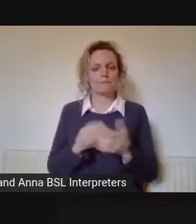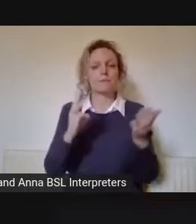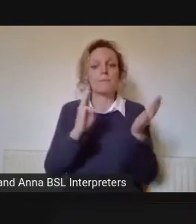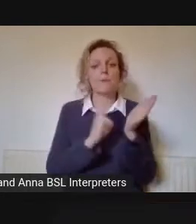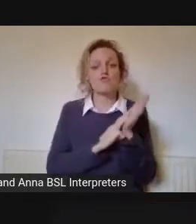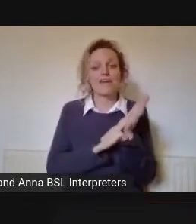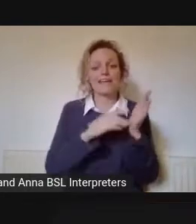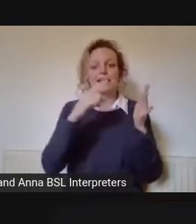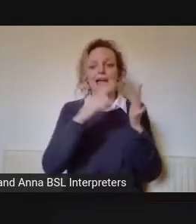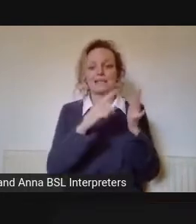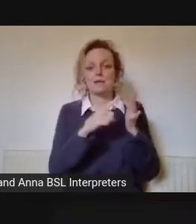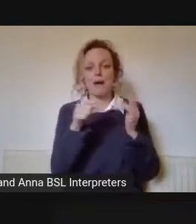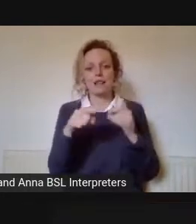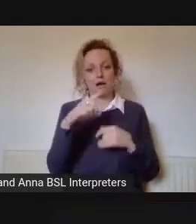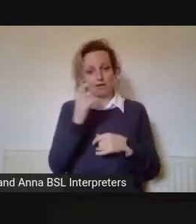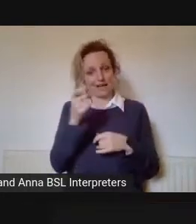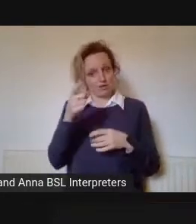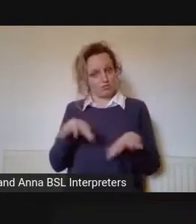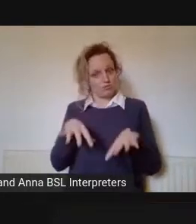to open the floor, please?